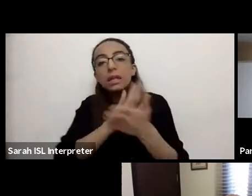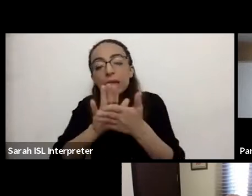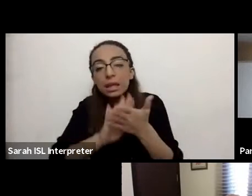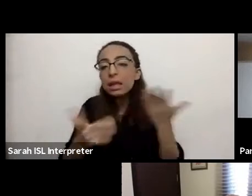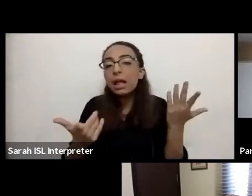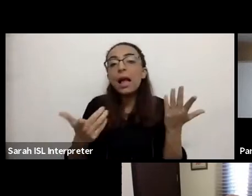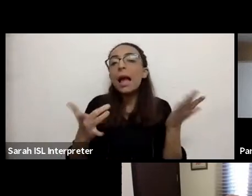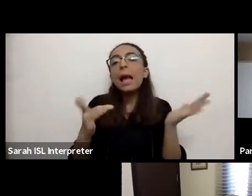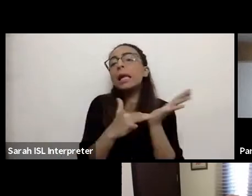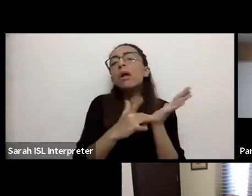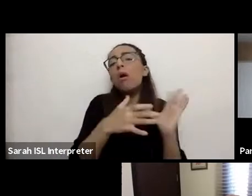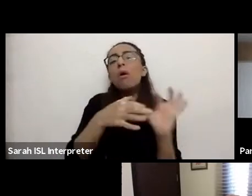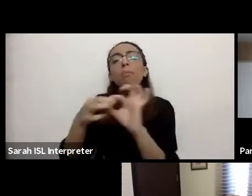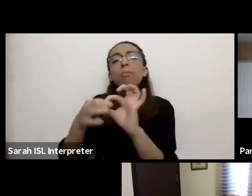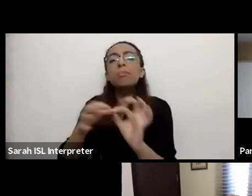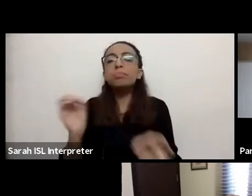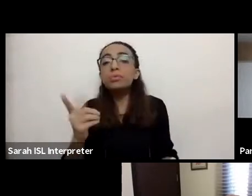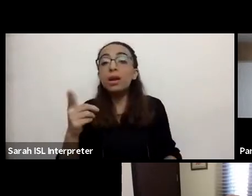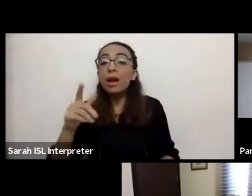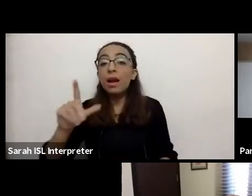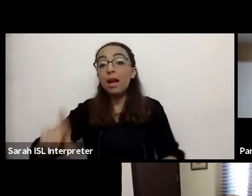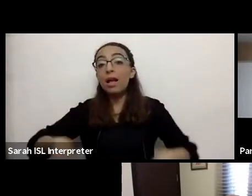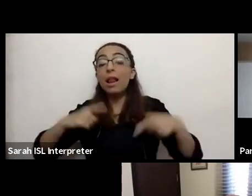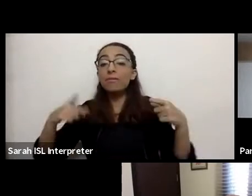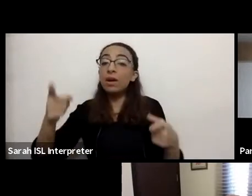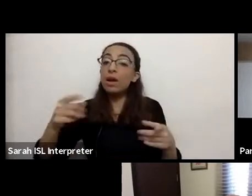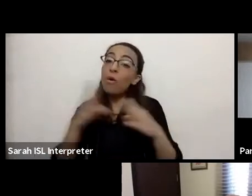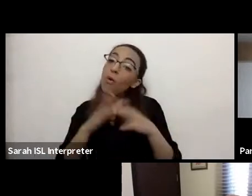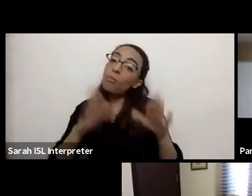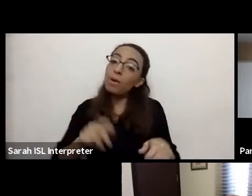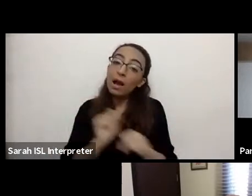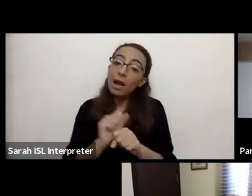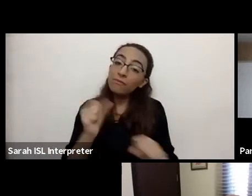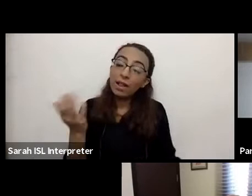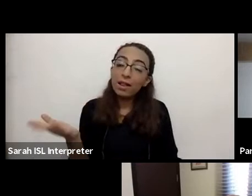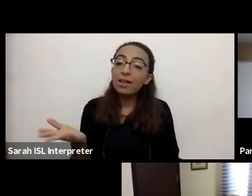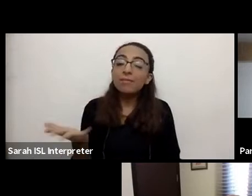with technology, how many would have the luxury to work from home?